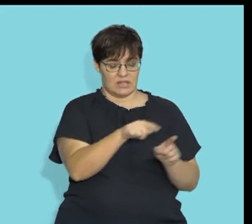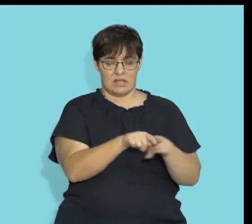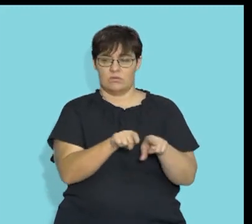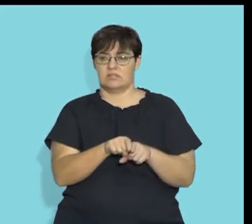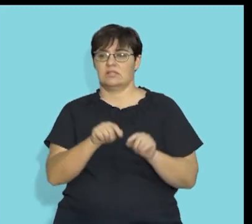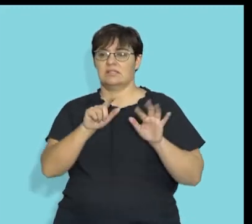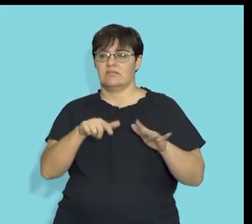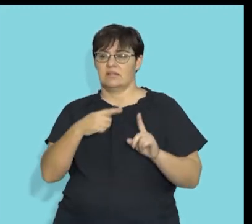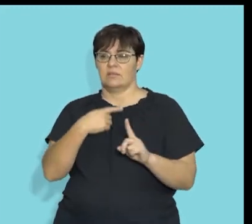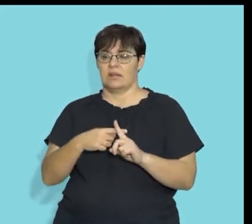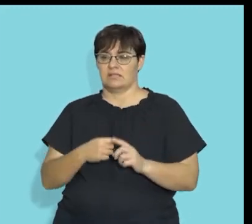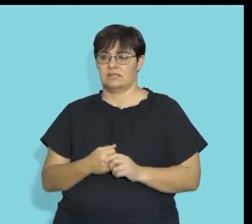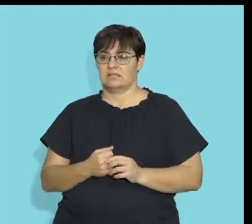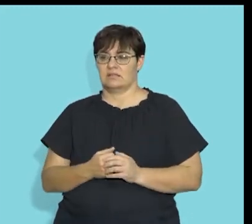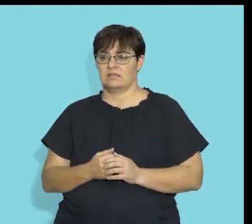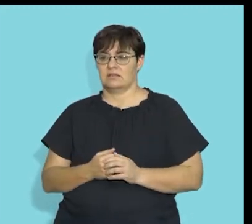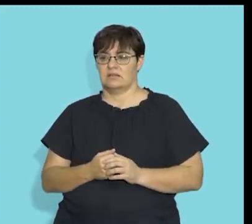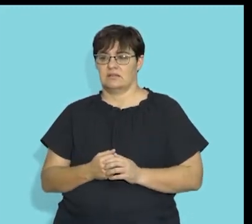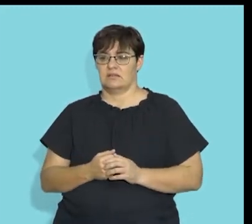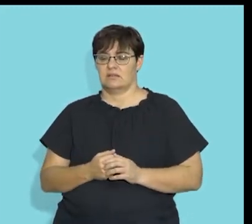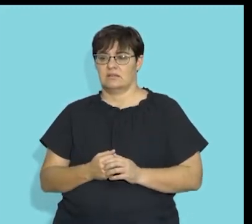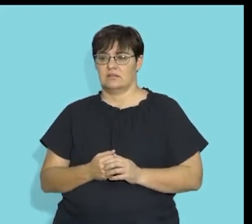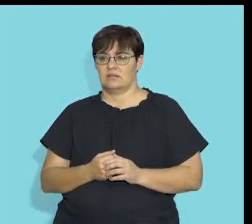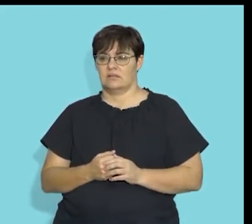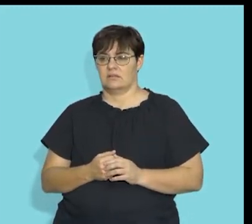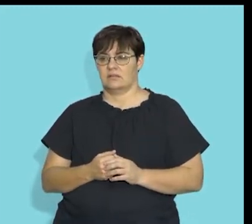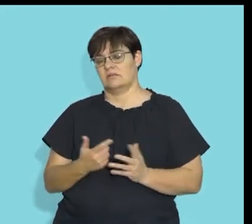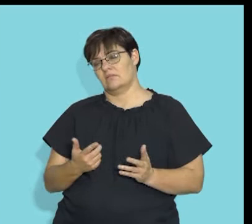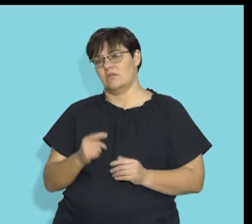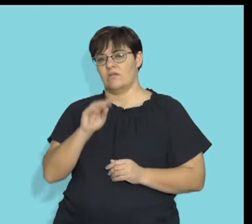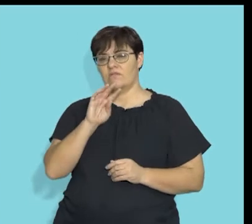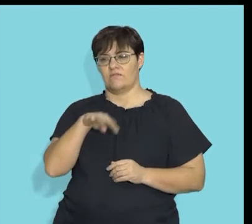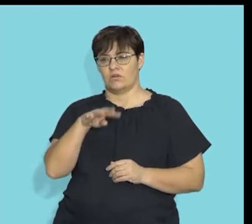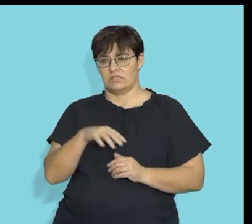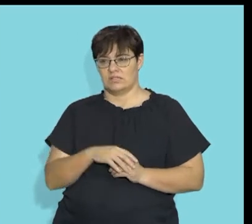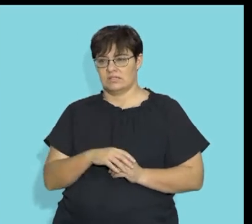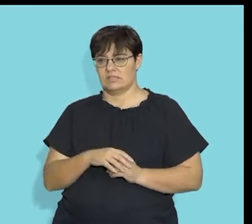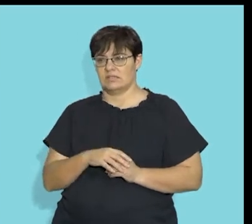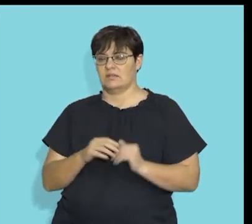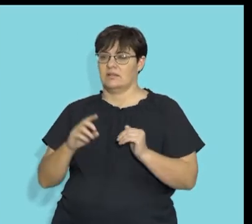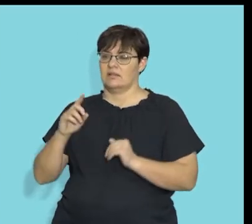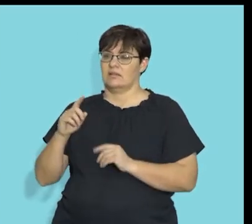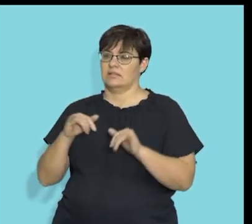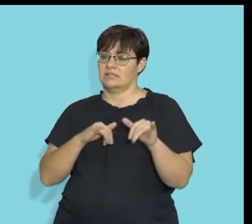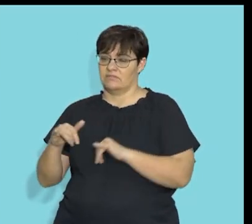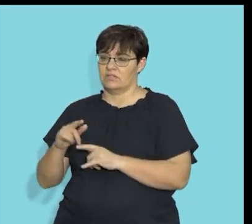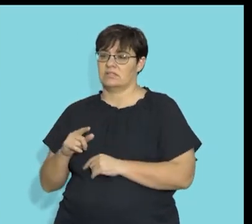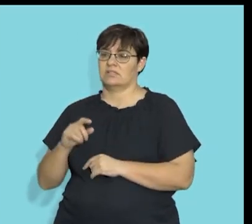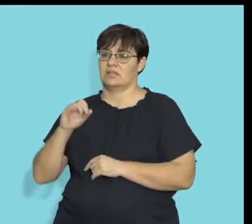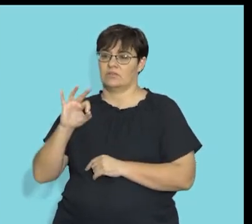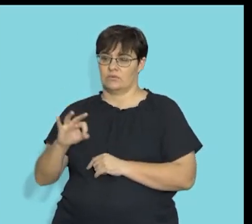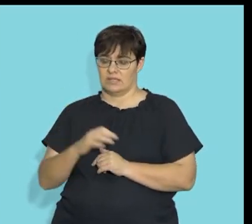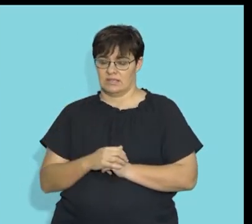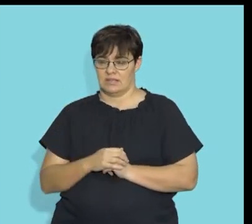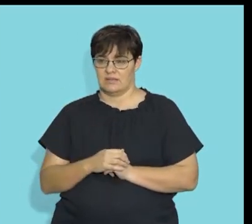to 17 plus n minus 1, so it's going to be 14 times my common